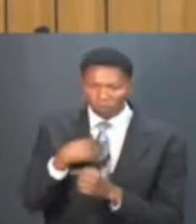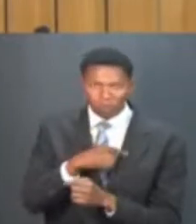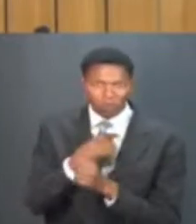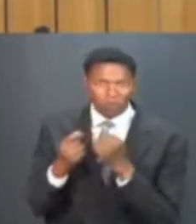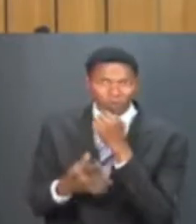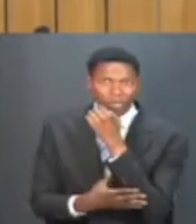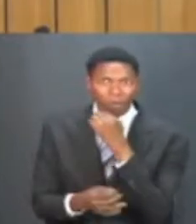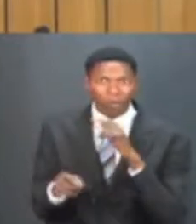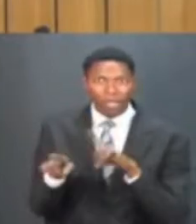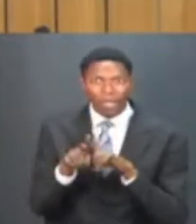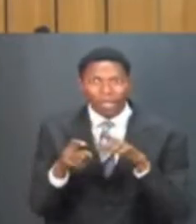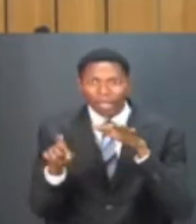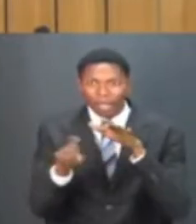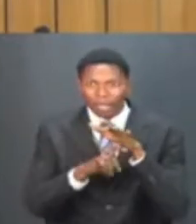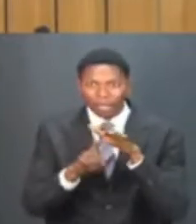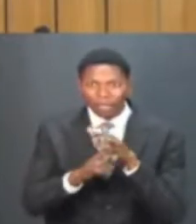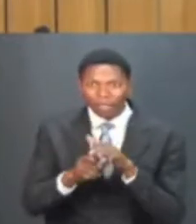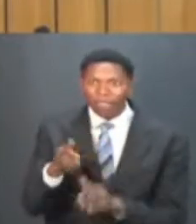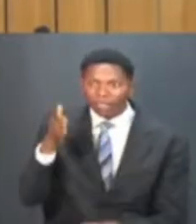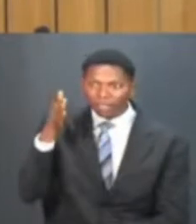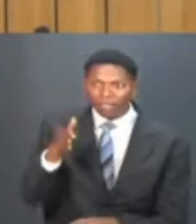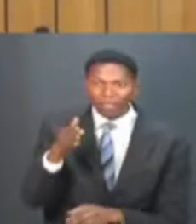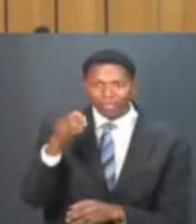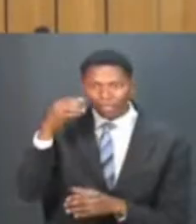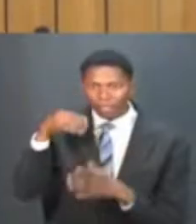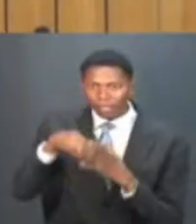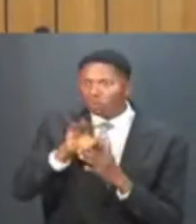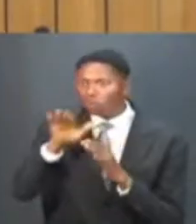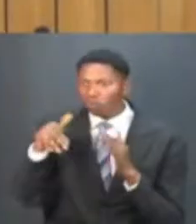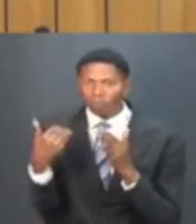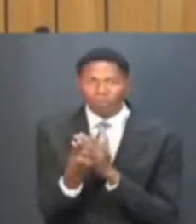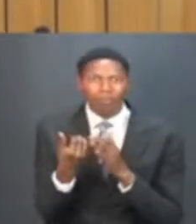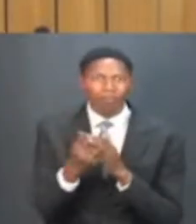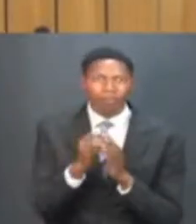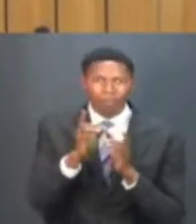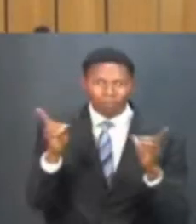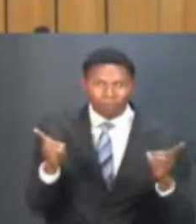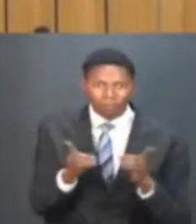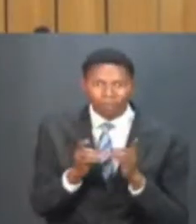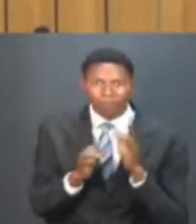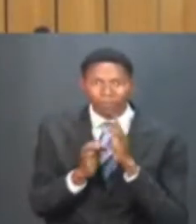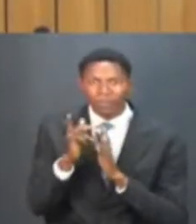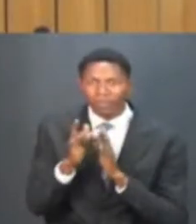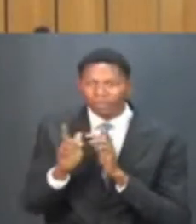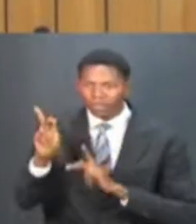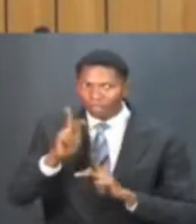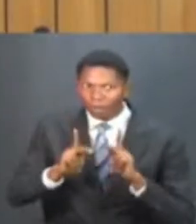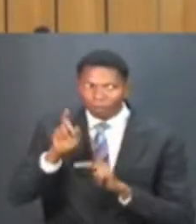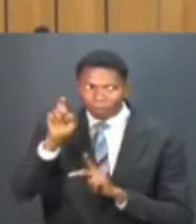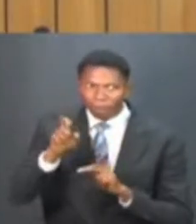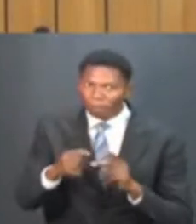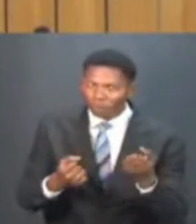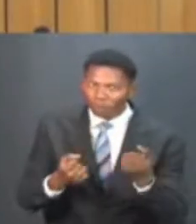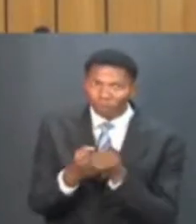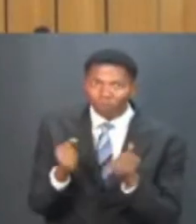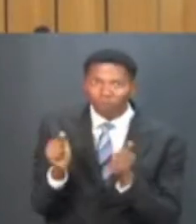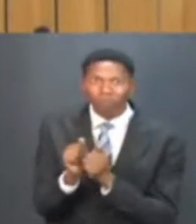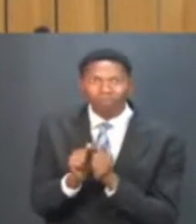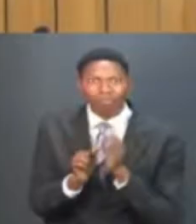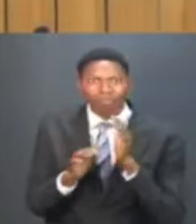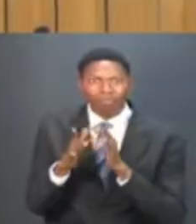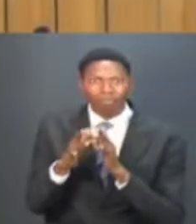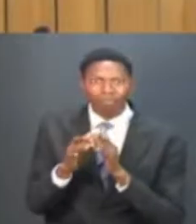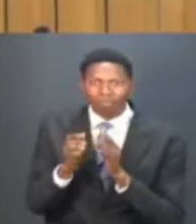early screening is accessible in every district, where cancer patients are supported with dignity, and